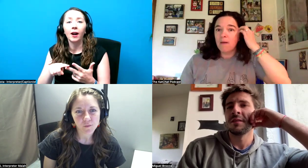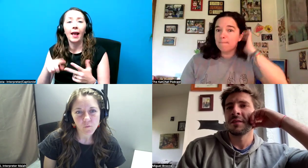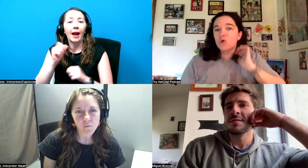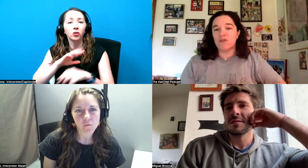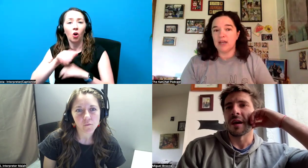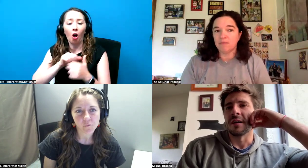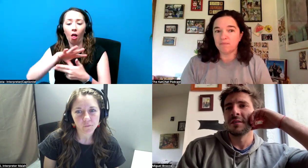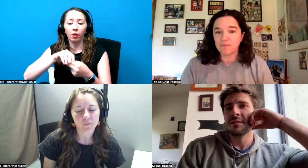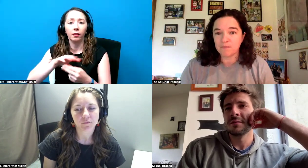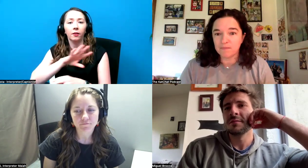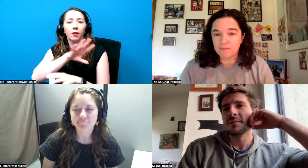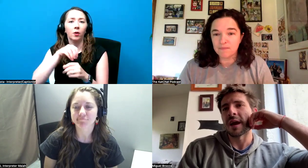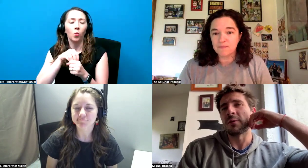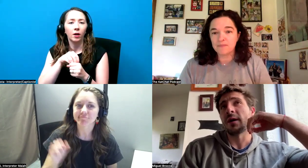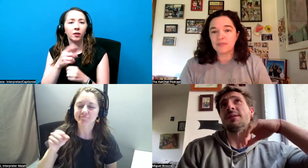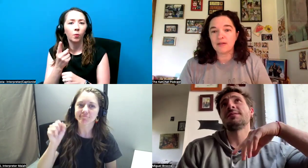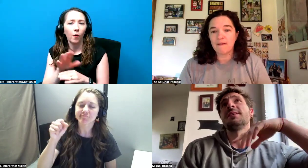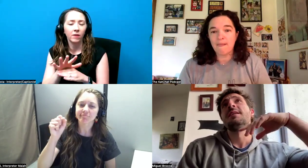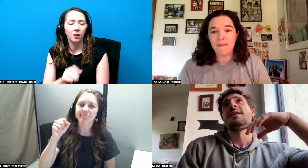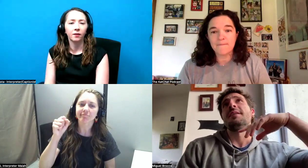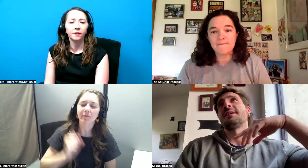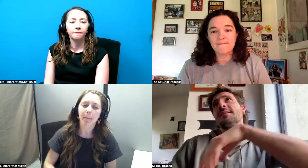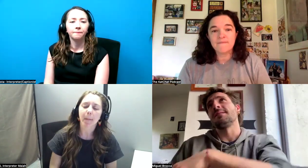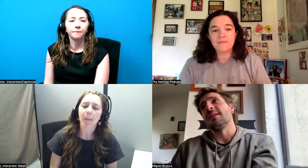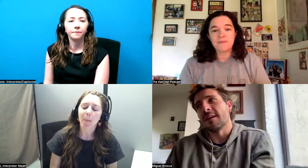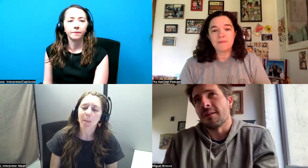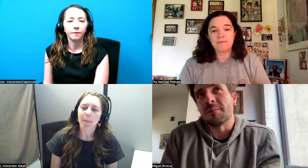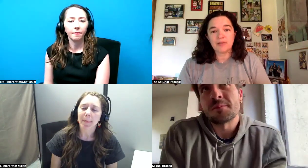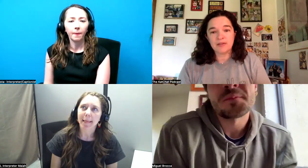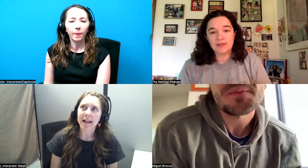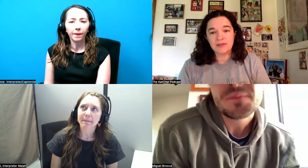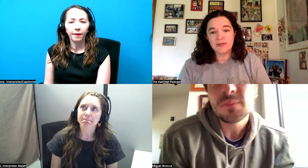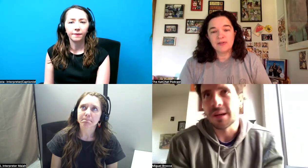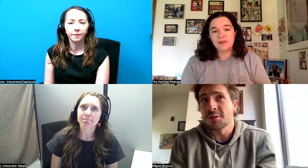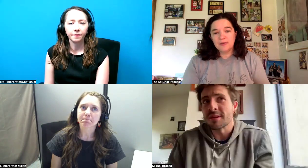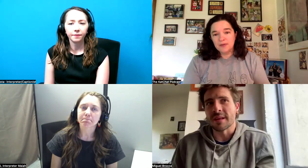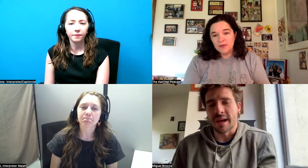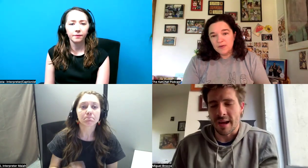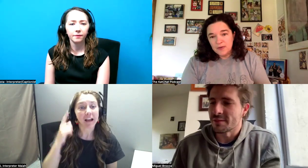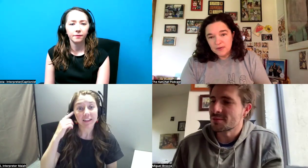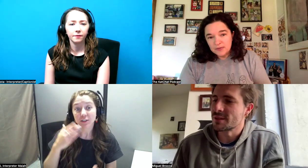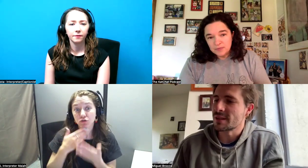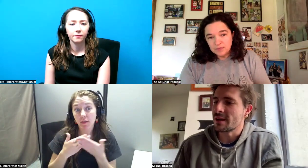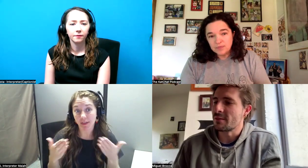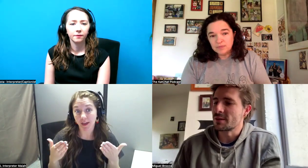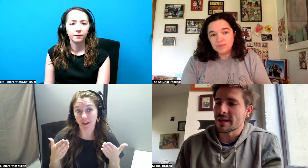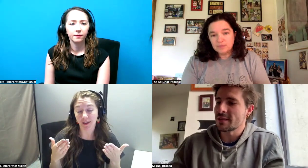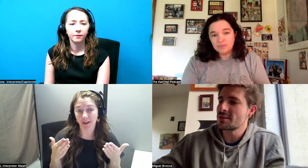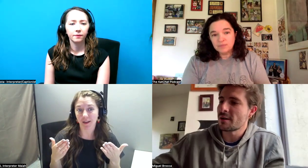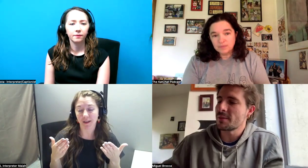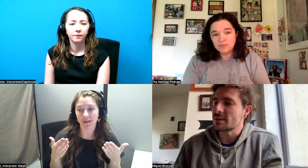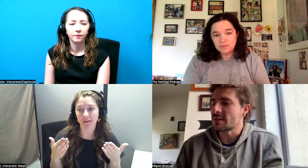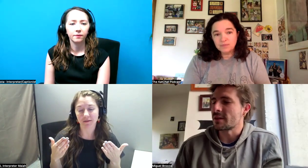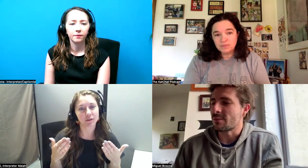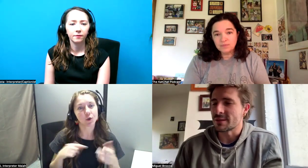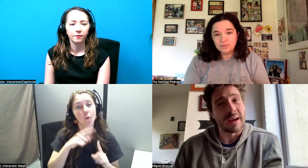one Yeah. movie. Yeah. Well, I think that's a good thing that I have. It's once I get the